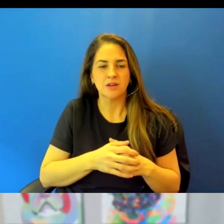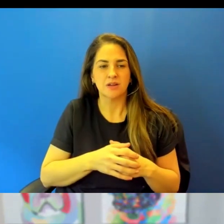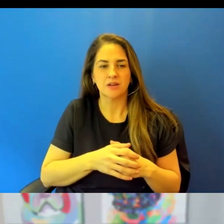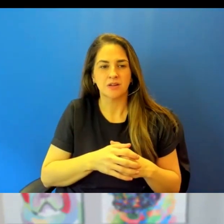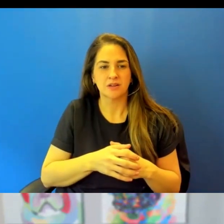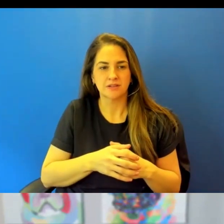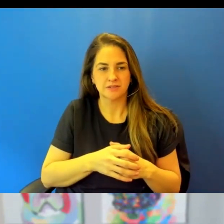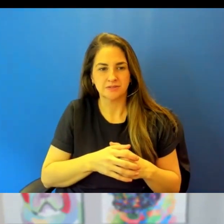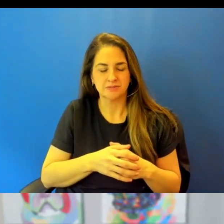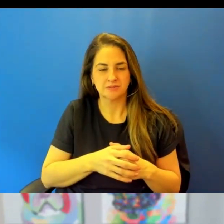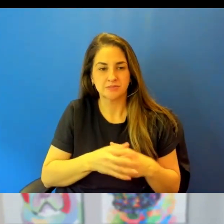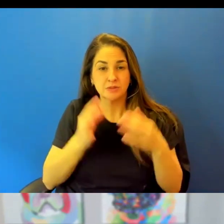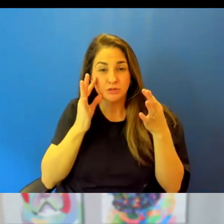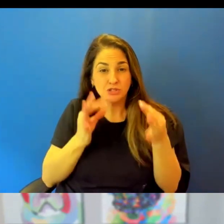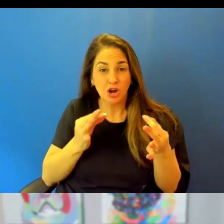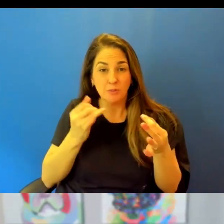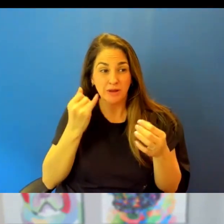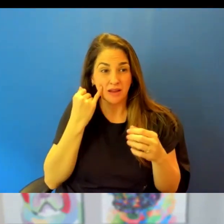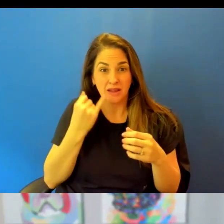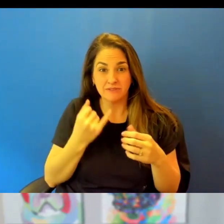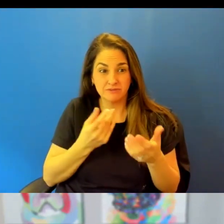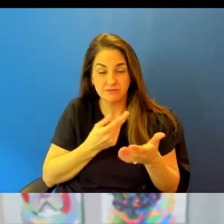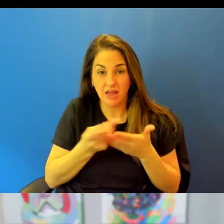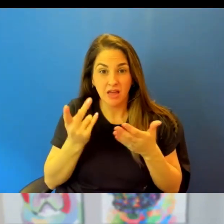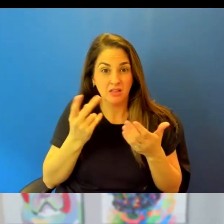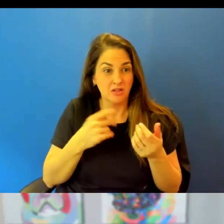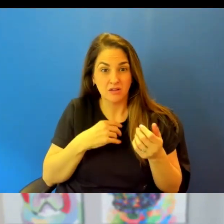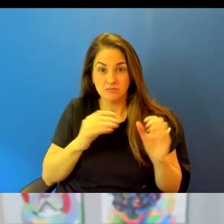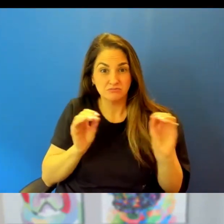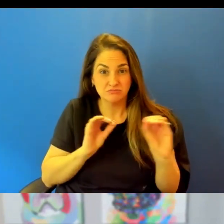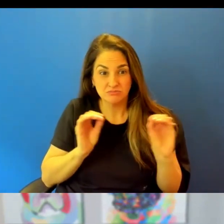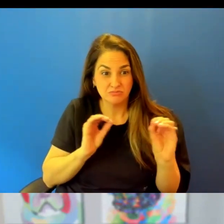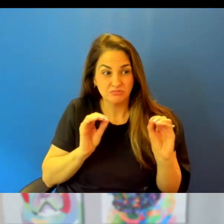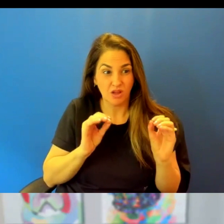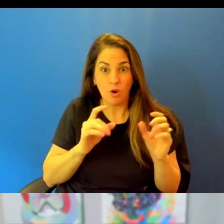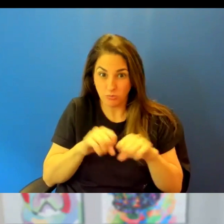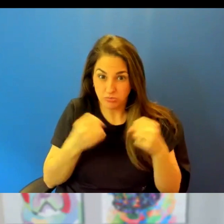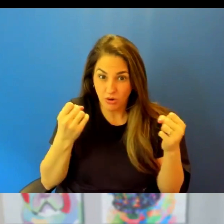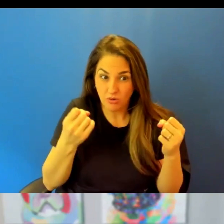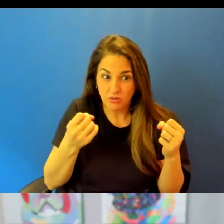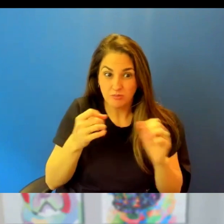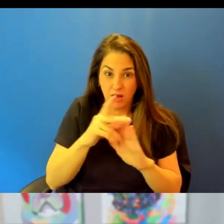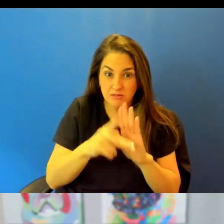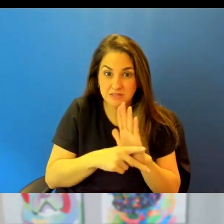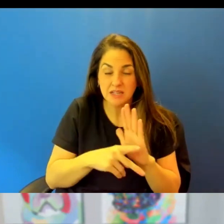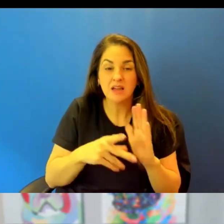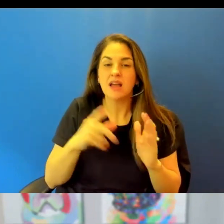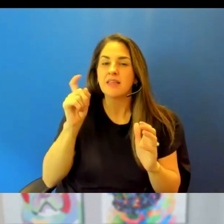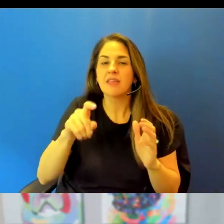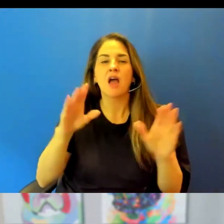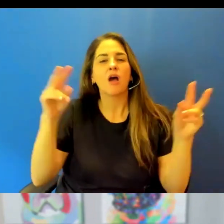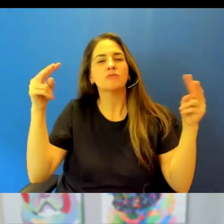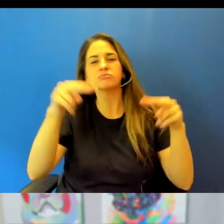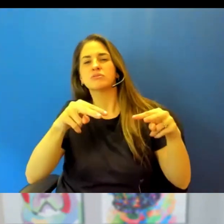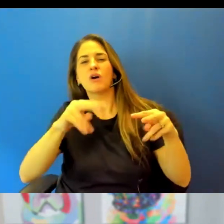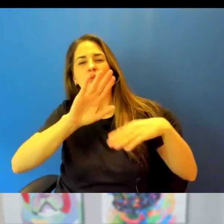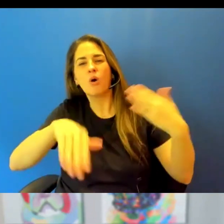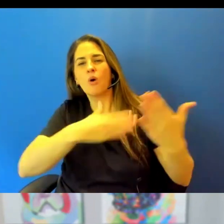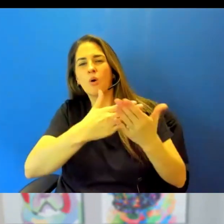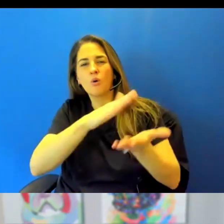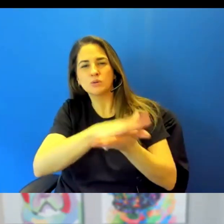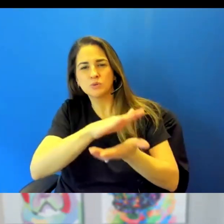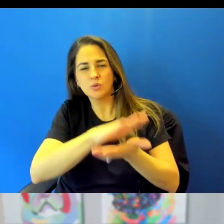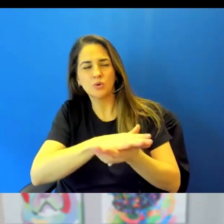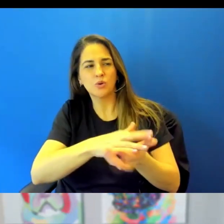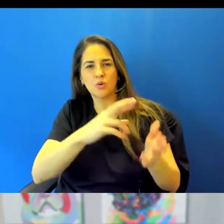if something, a violation has happened or not, they're looking at the entire campus budget, roles and responsibilities. So I